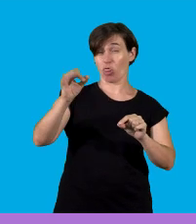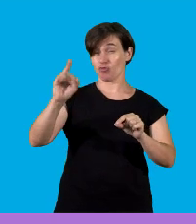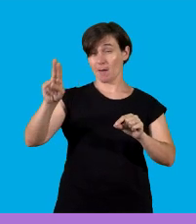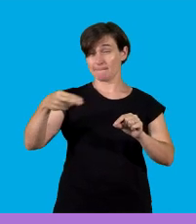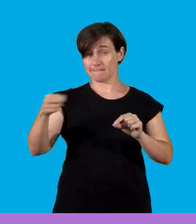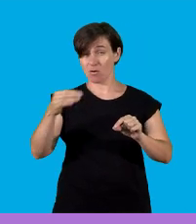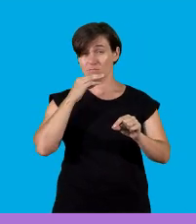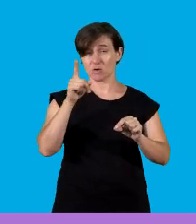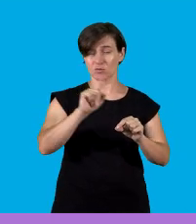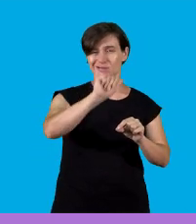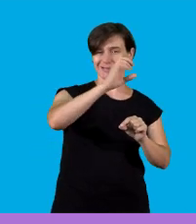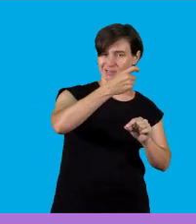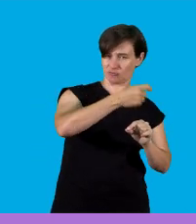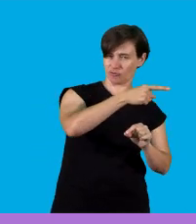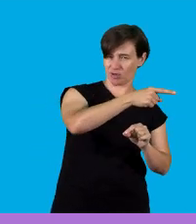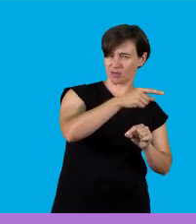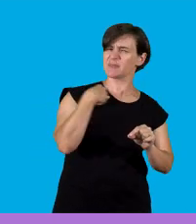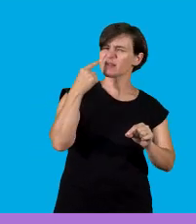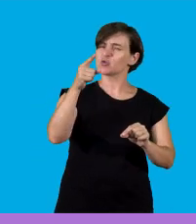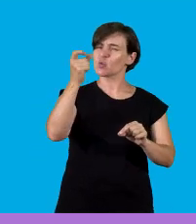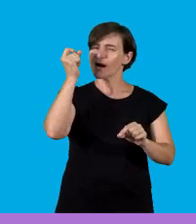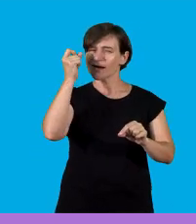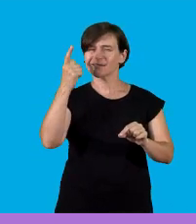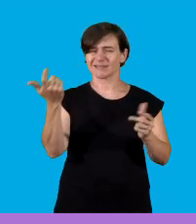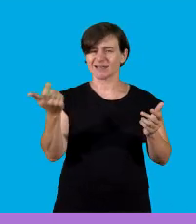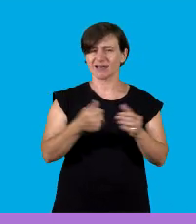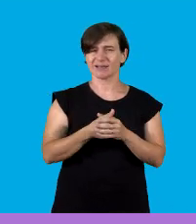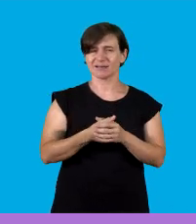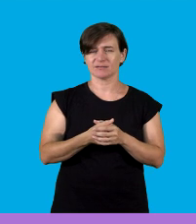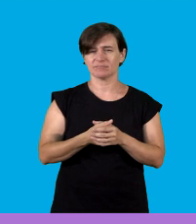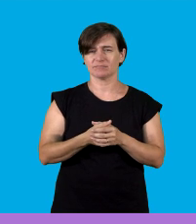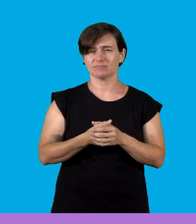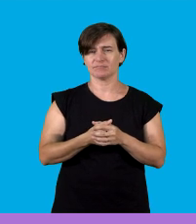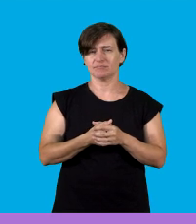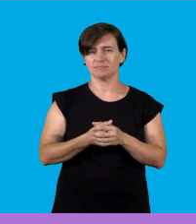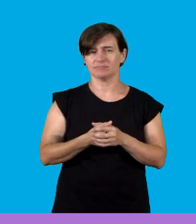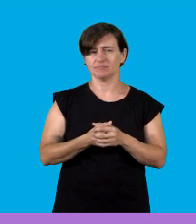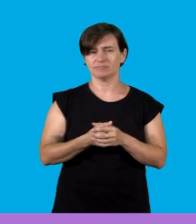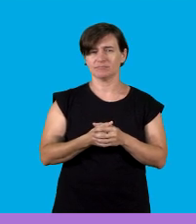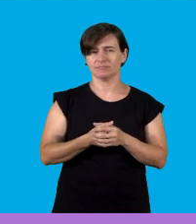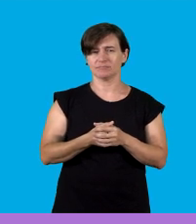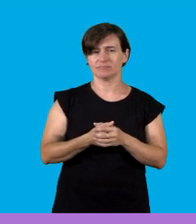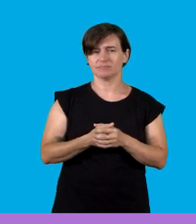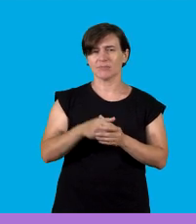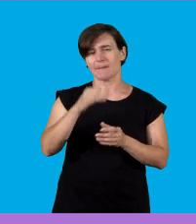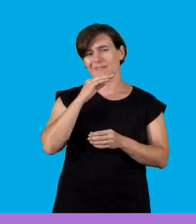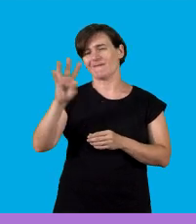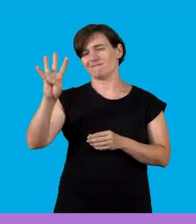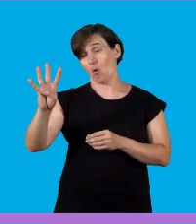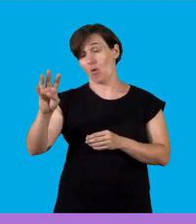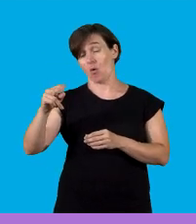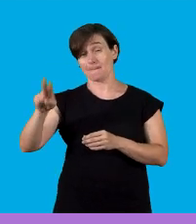Then 3 pounds here equals 60 rand. And I'm sure you'll understand that 4 pounds will be equals to